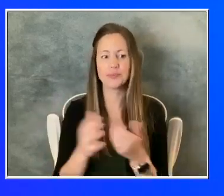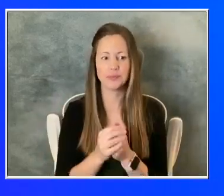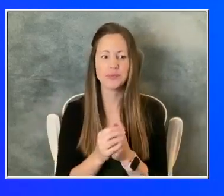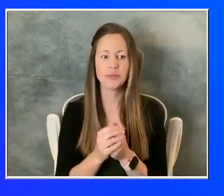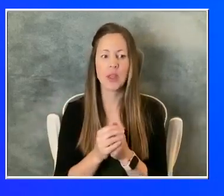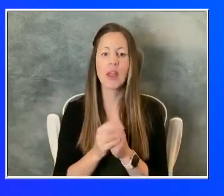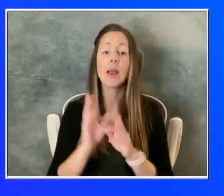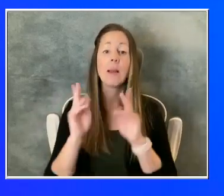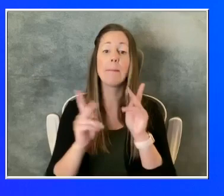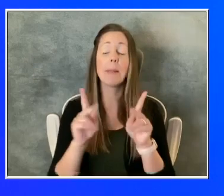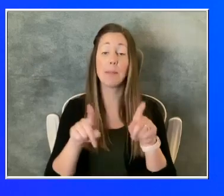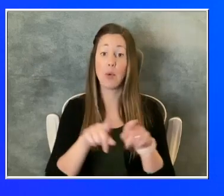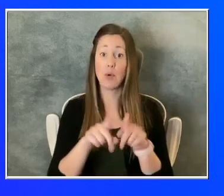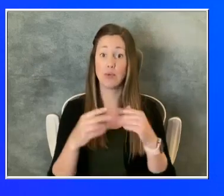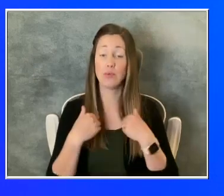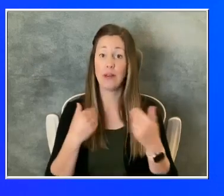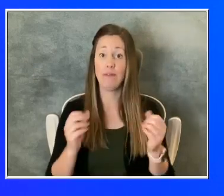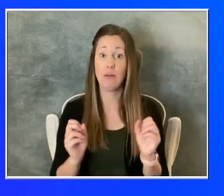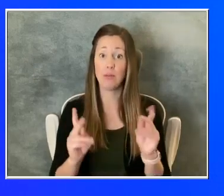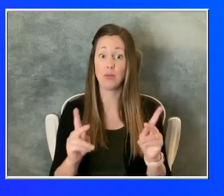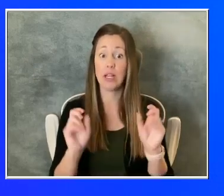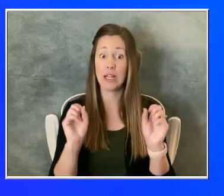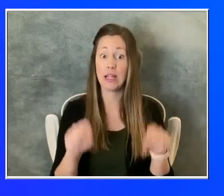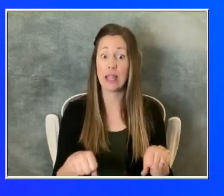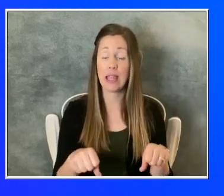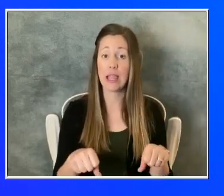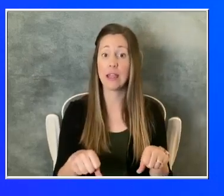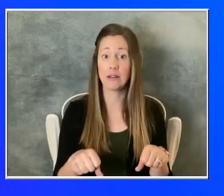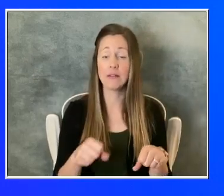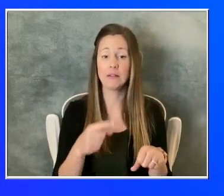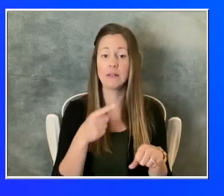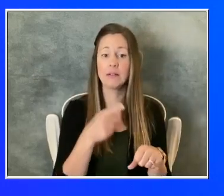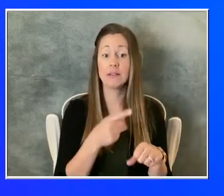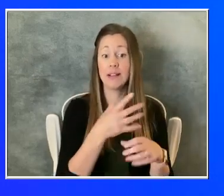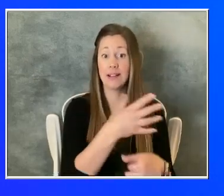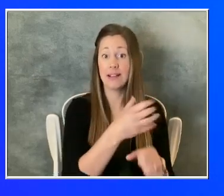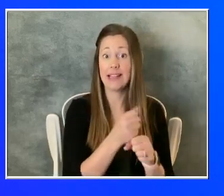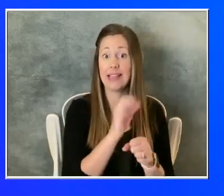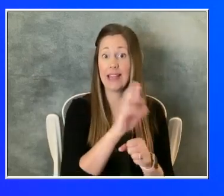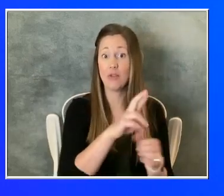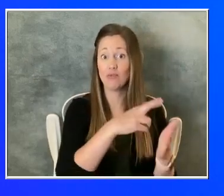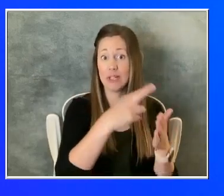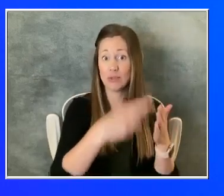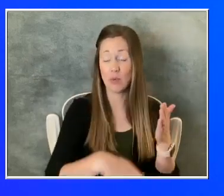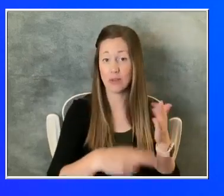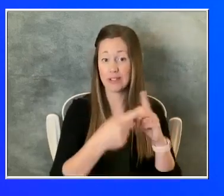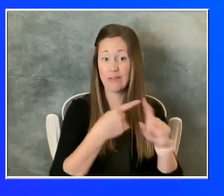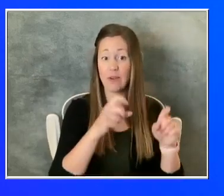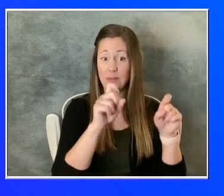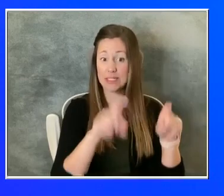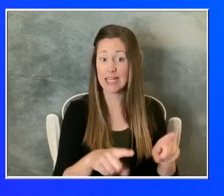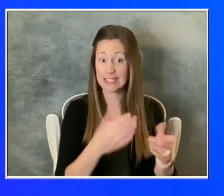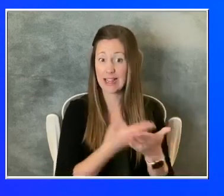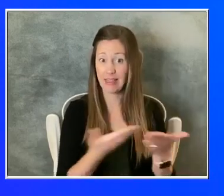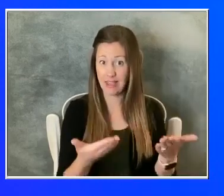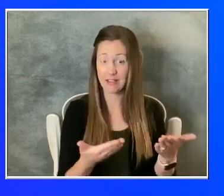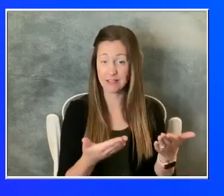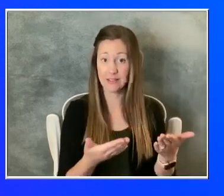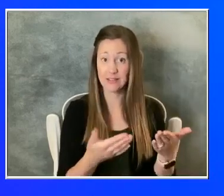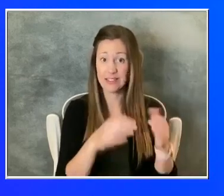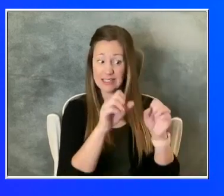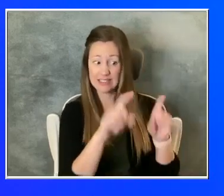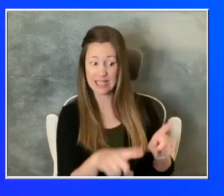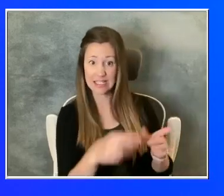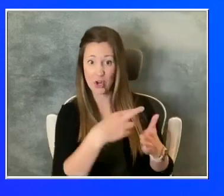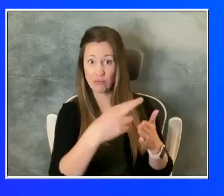the opportunity to receive results from testing that are done on their material where that is relevant, if they choose